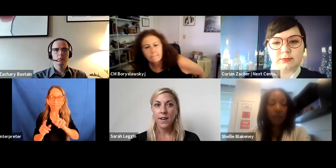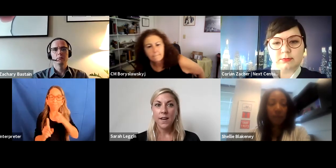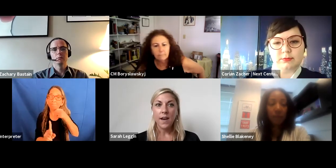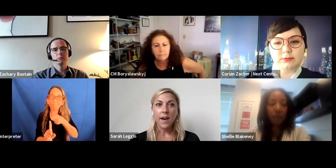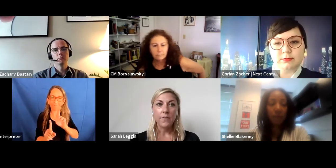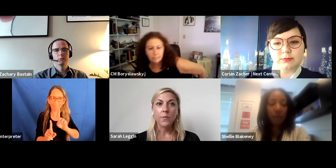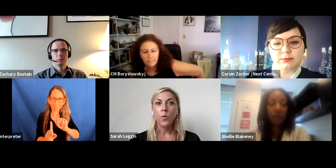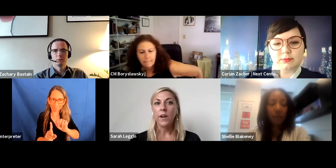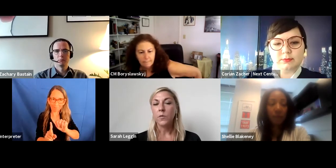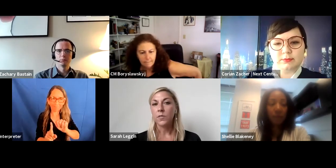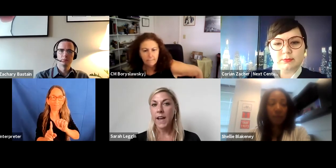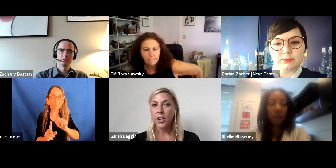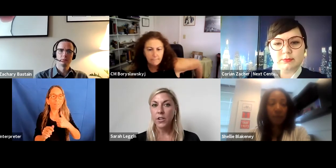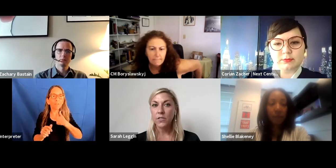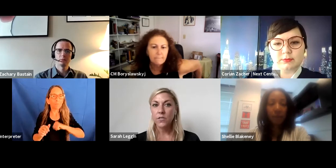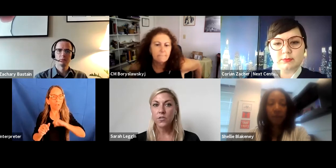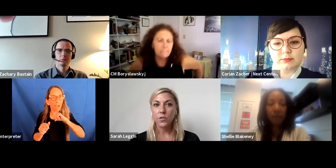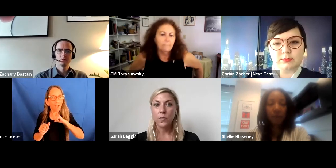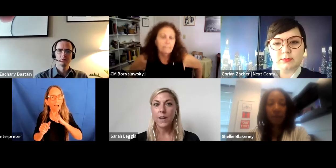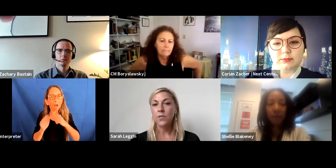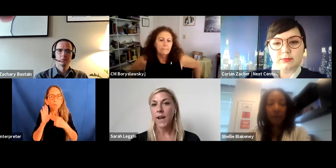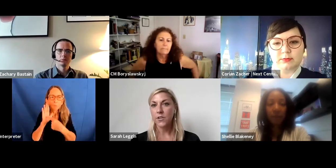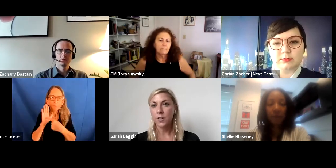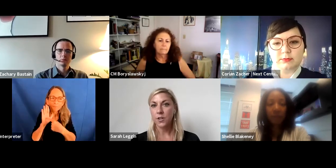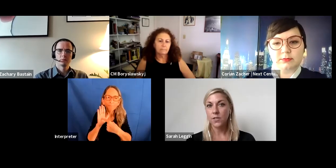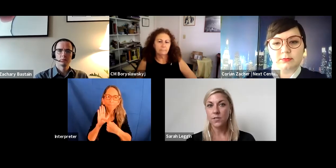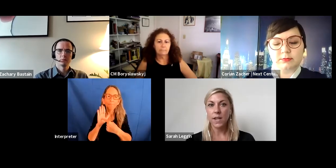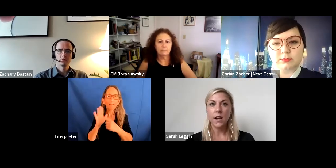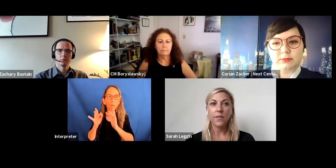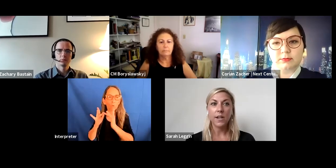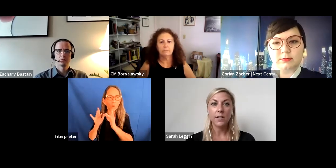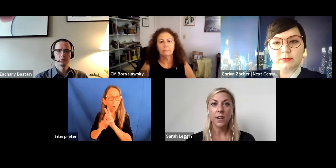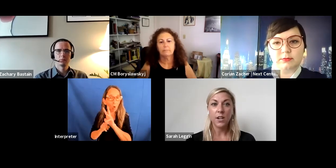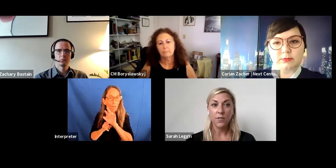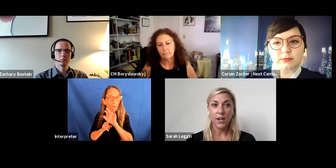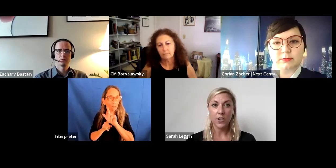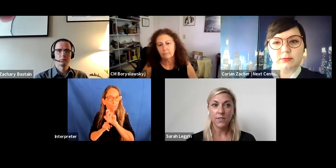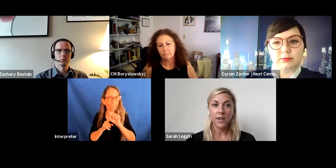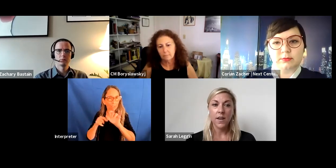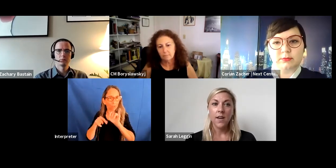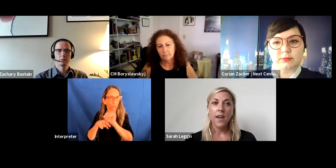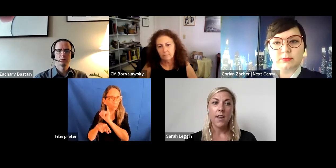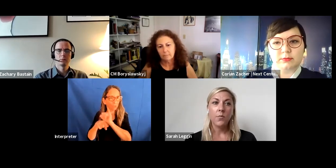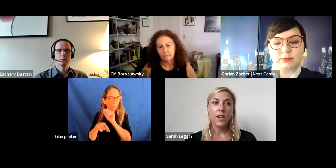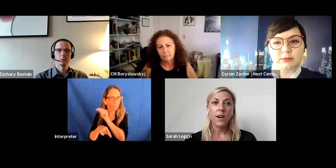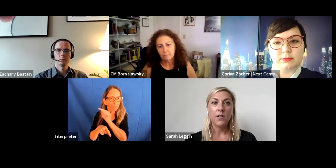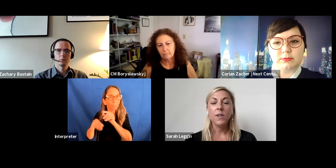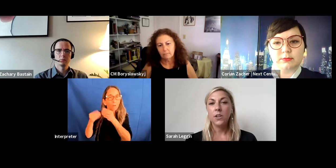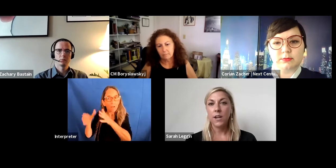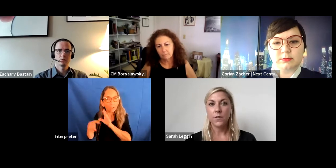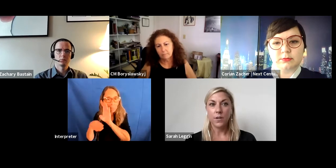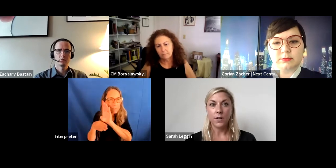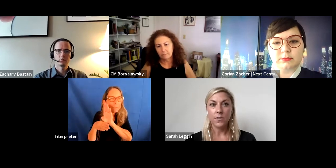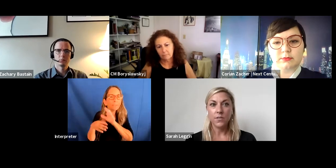industry, from wireless providers to manufacturers and other innovators. And we are